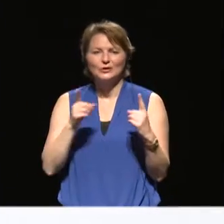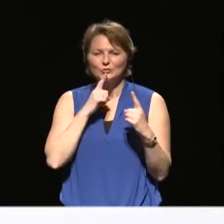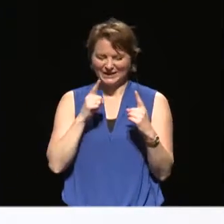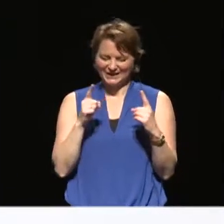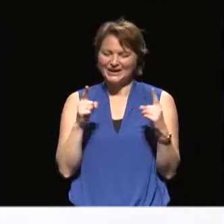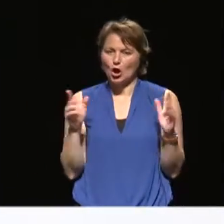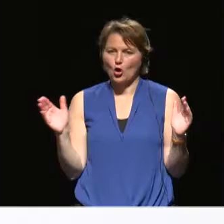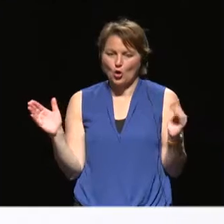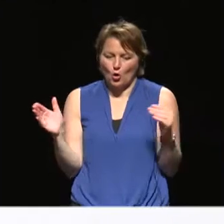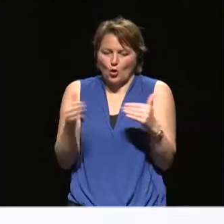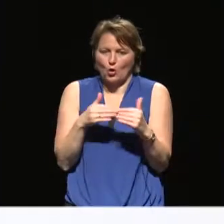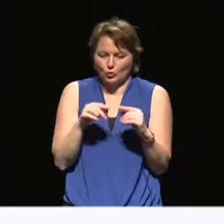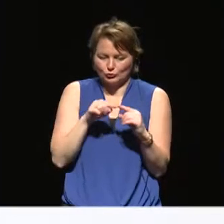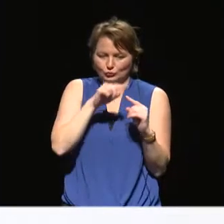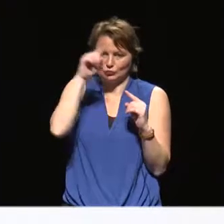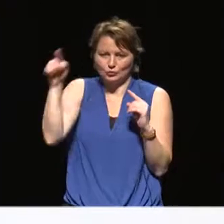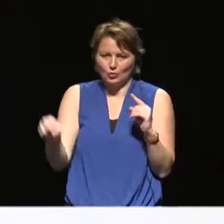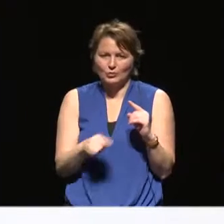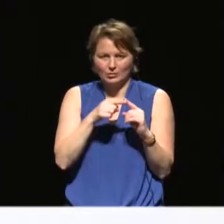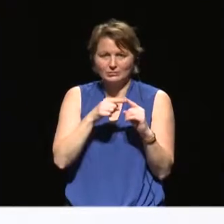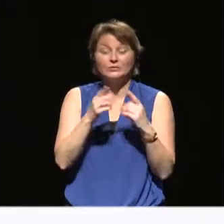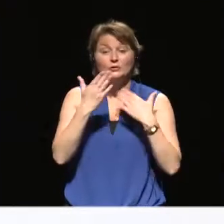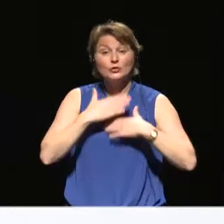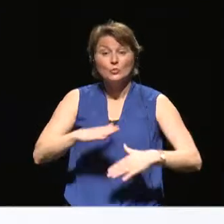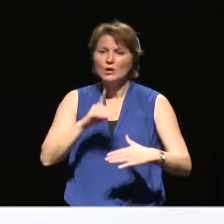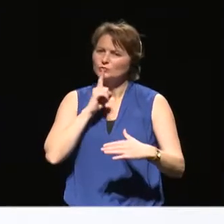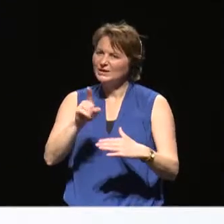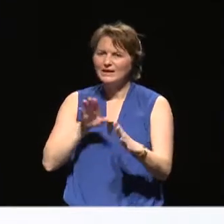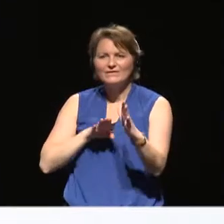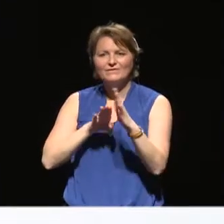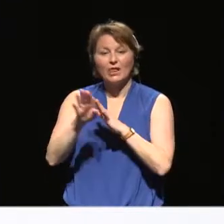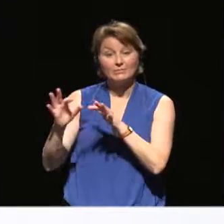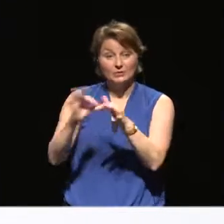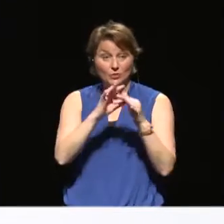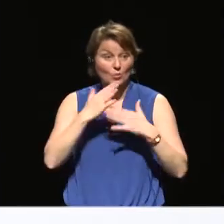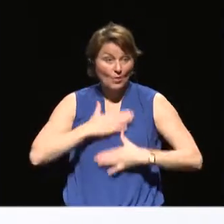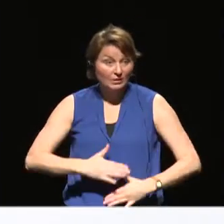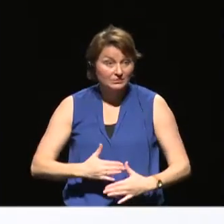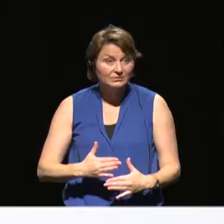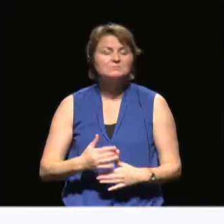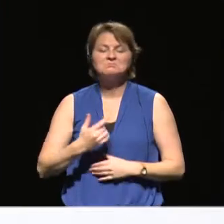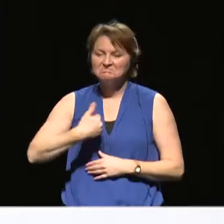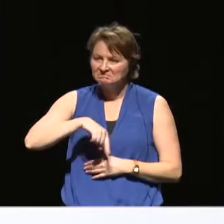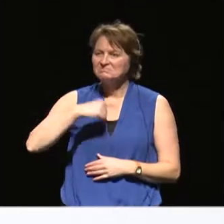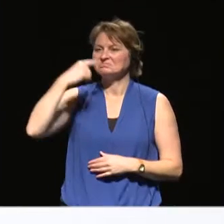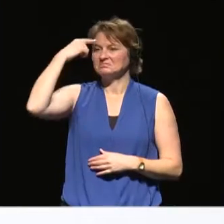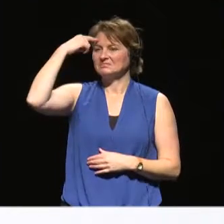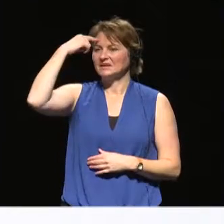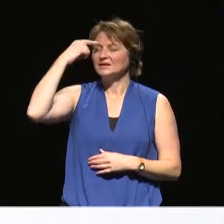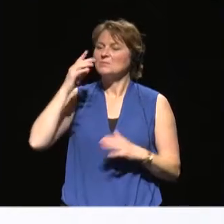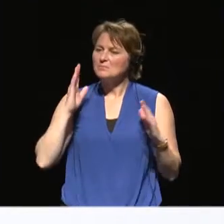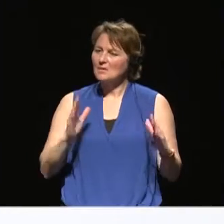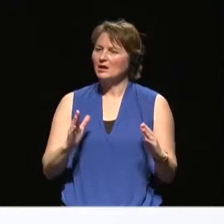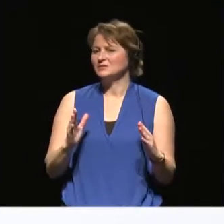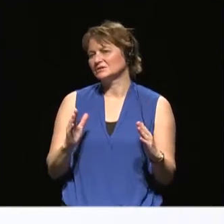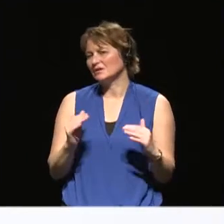circle. To address effectively development cooperation, we believe it's important to at